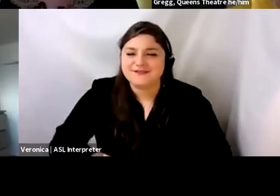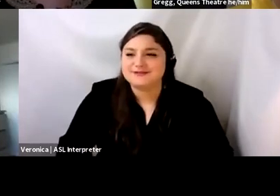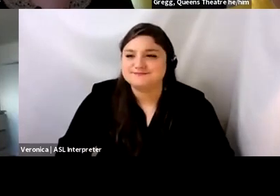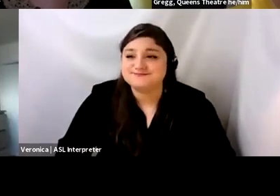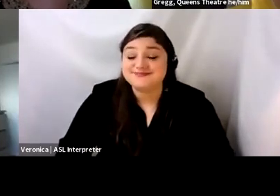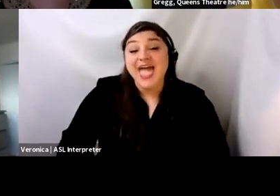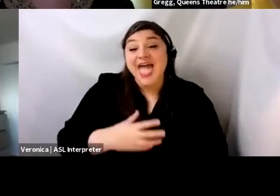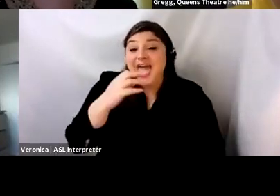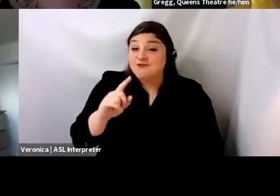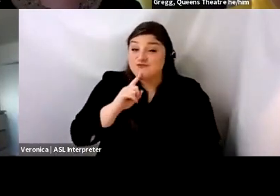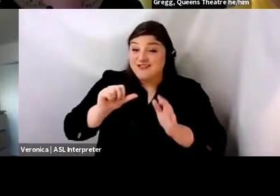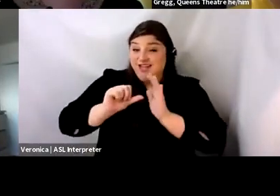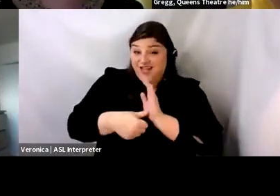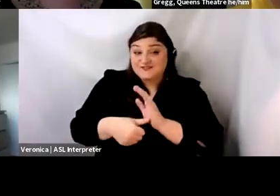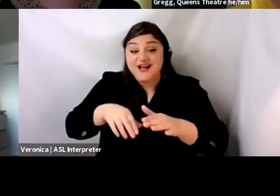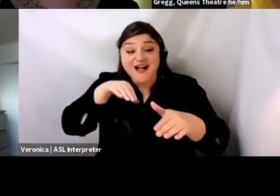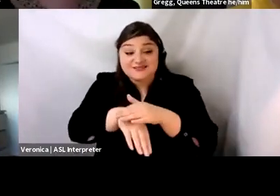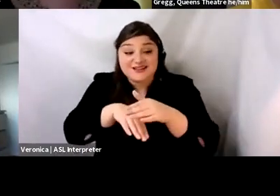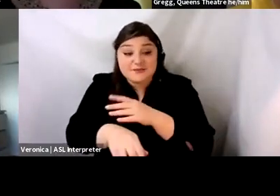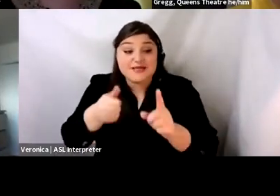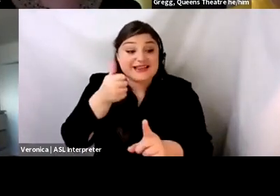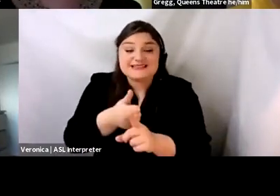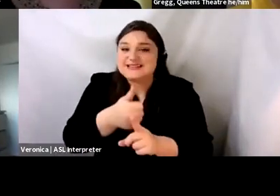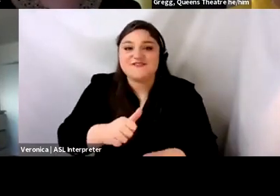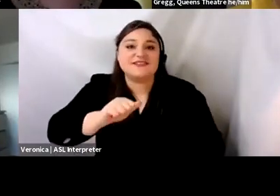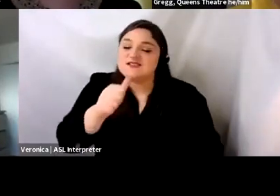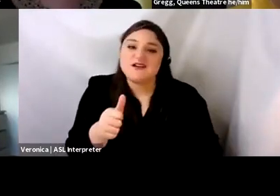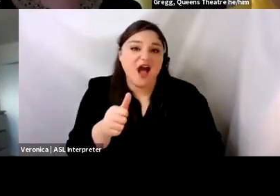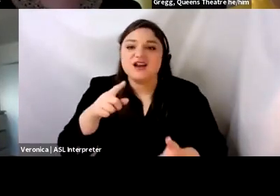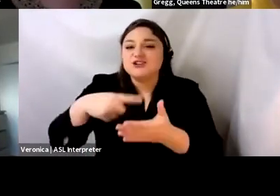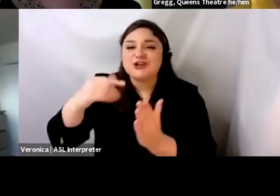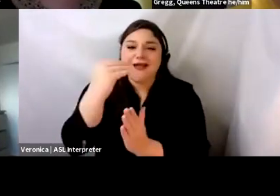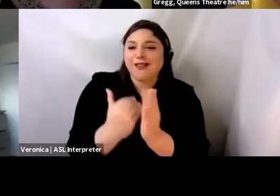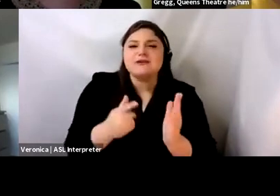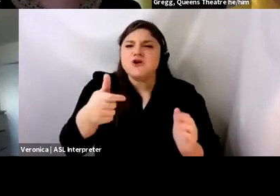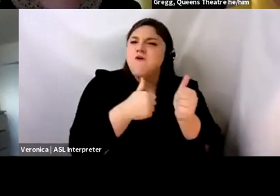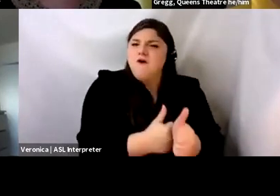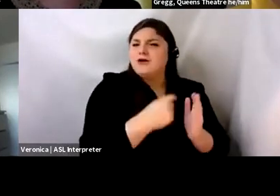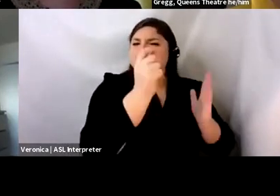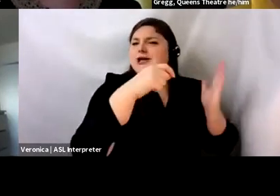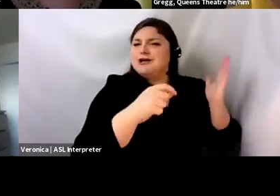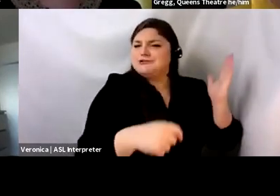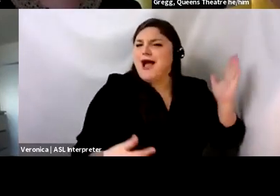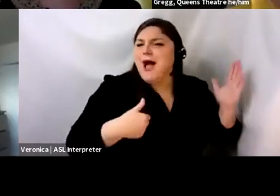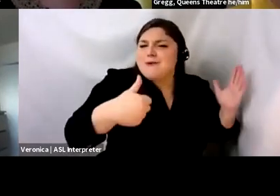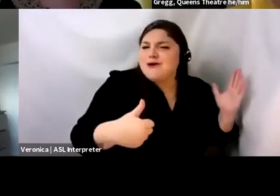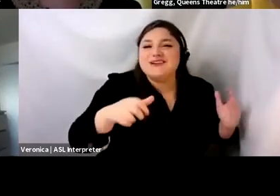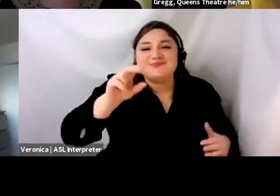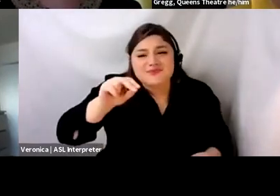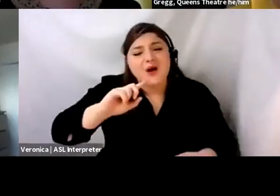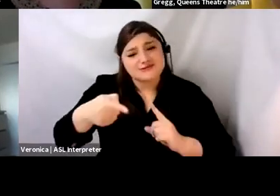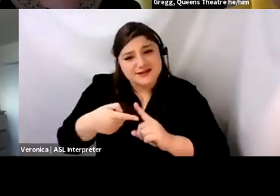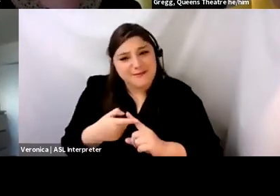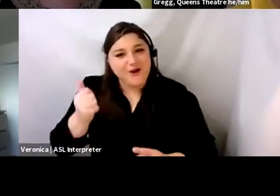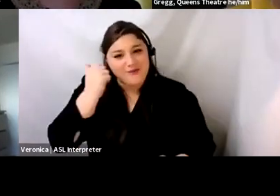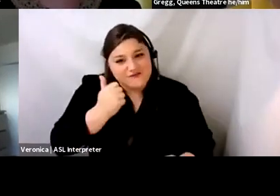living, evolving, ever moving, you know, ever changing thing. And it will be different depending on who enters your space, uh, from